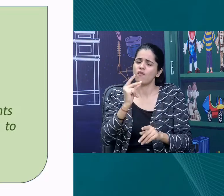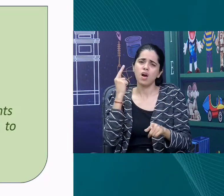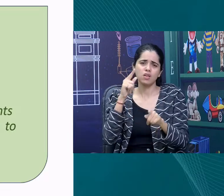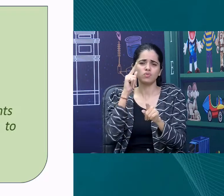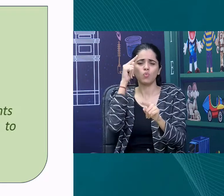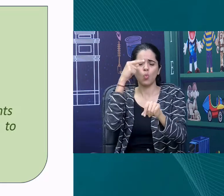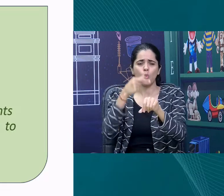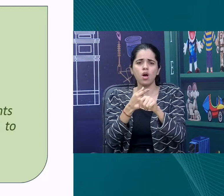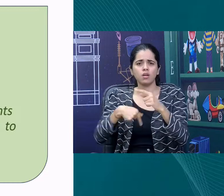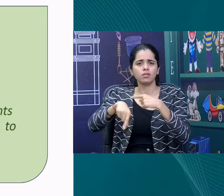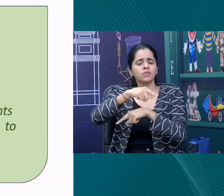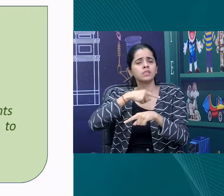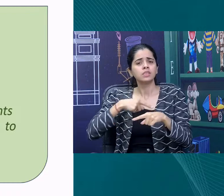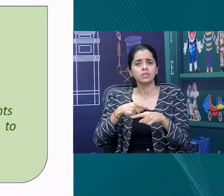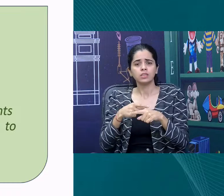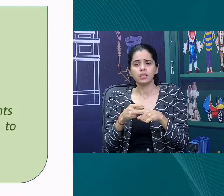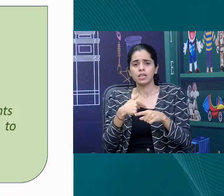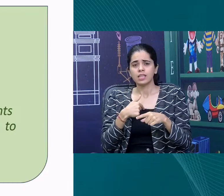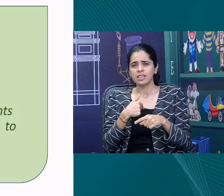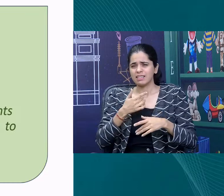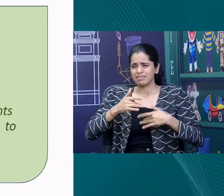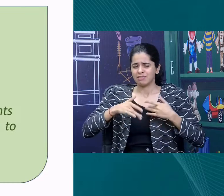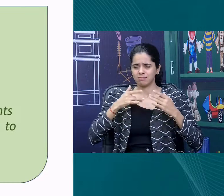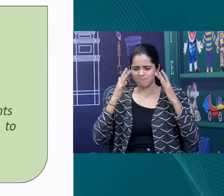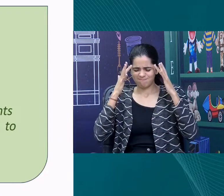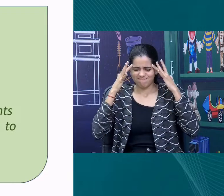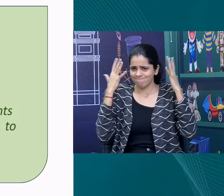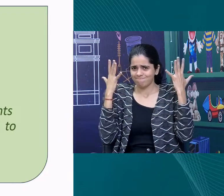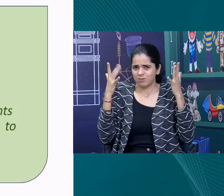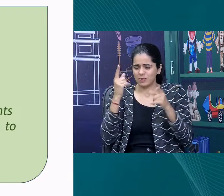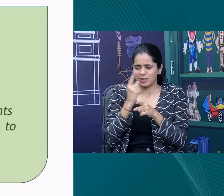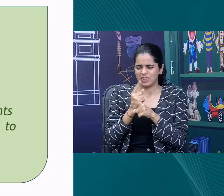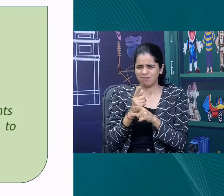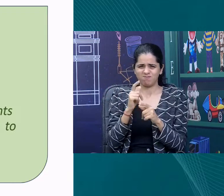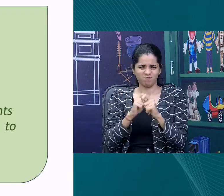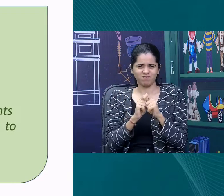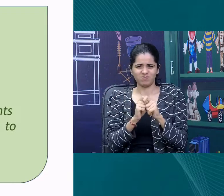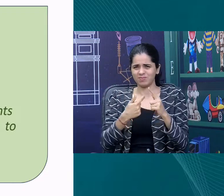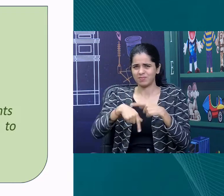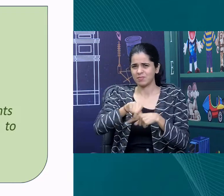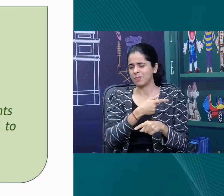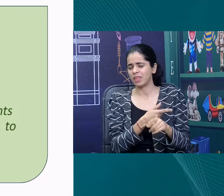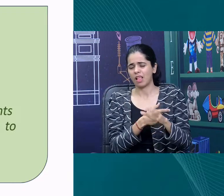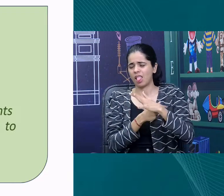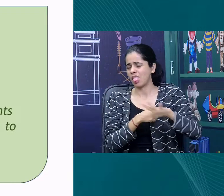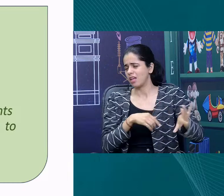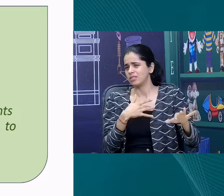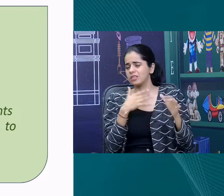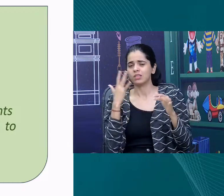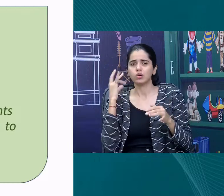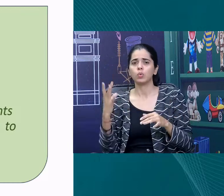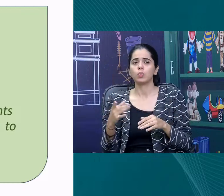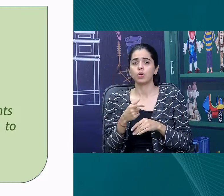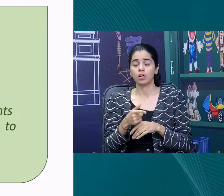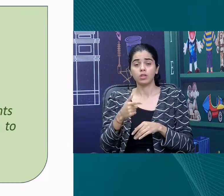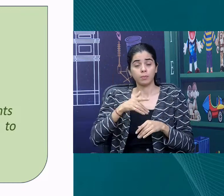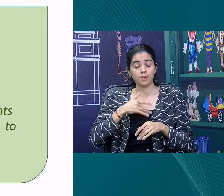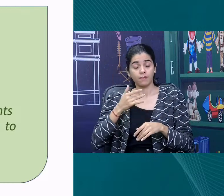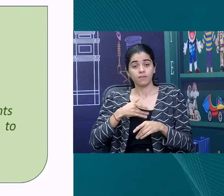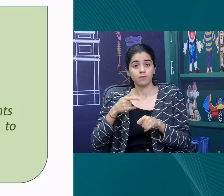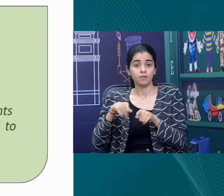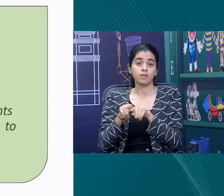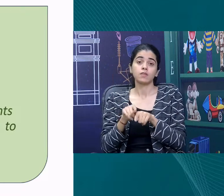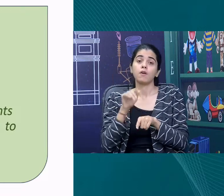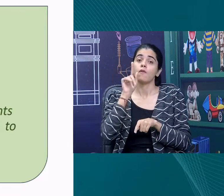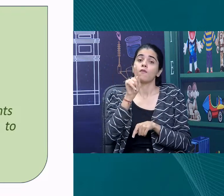After some time, they get a little frustrated and they feel, oh, it's not working. Maybe I didn't do it right. So I feel the